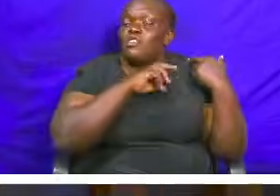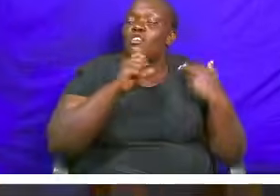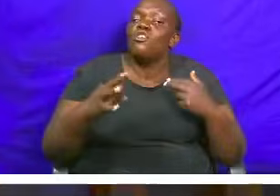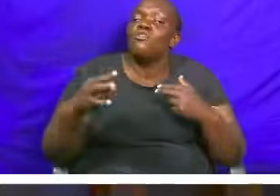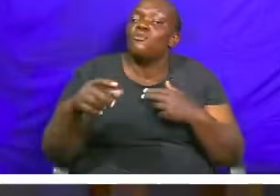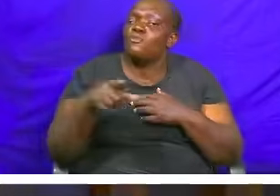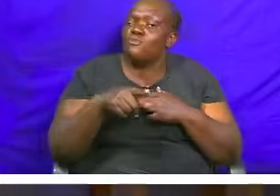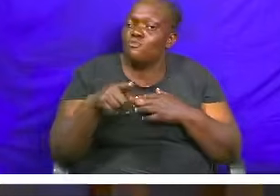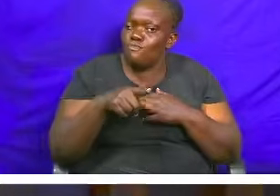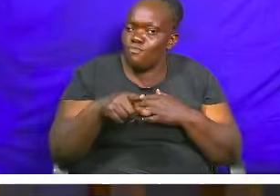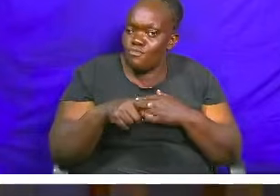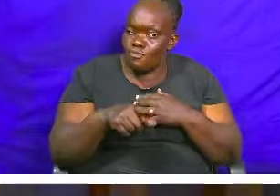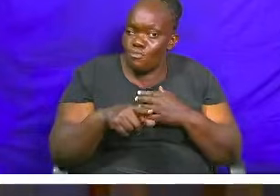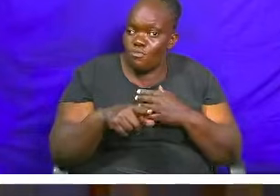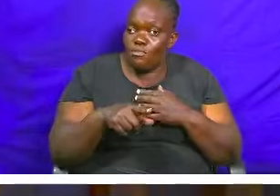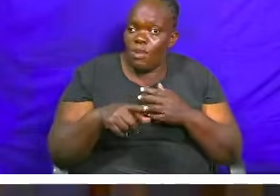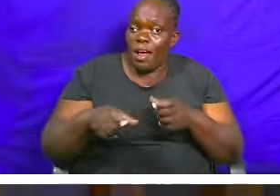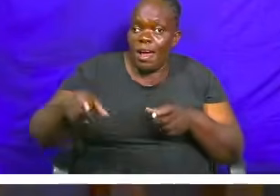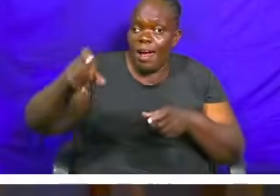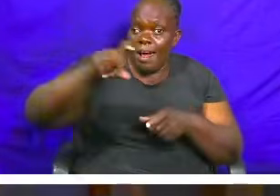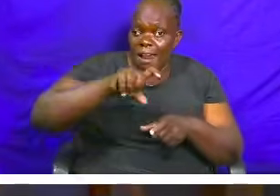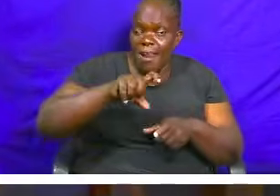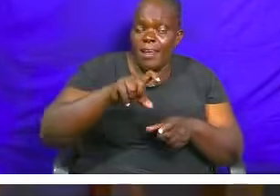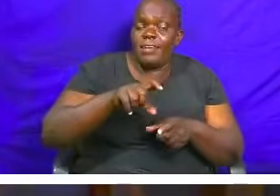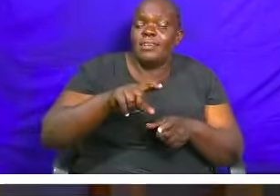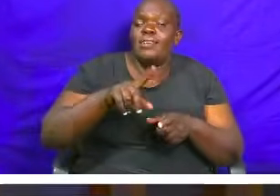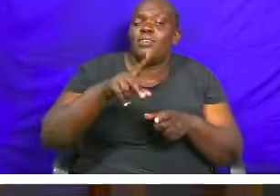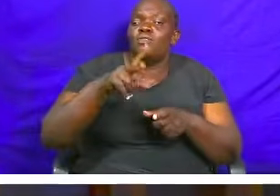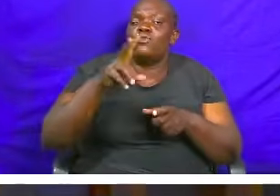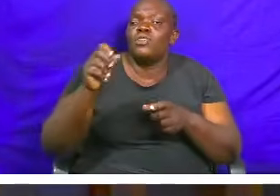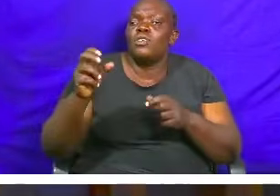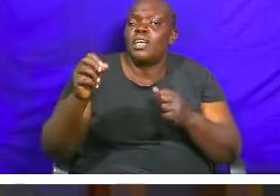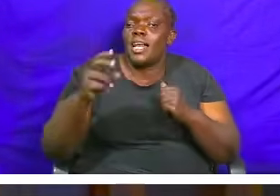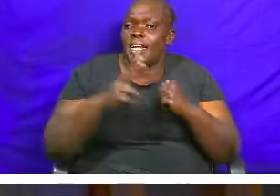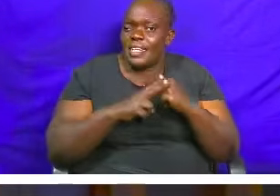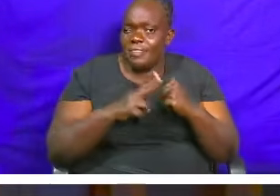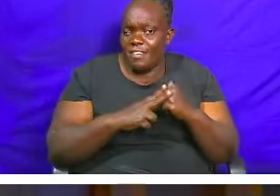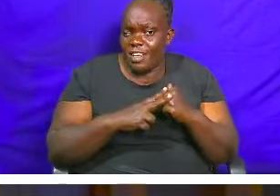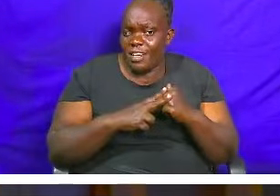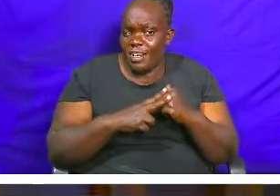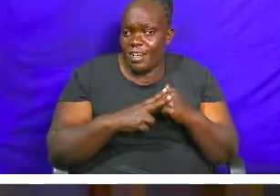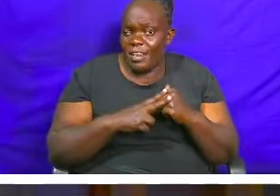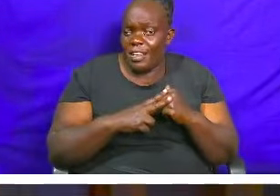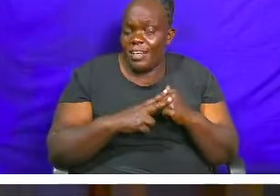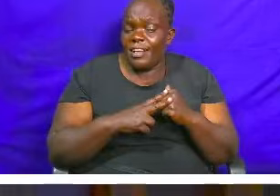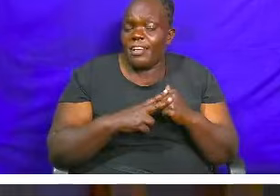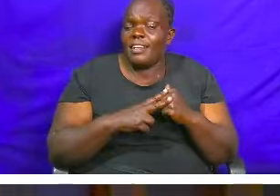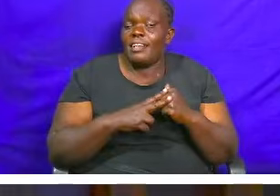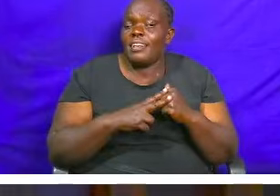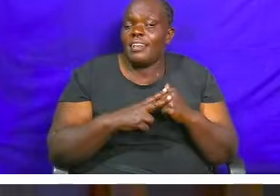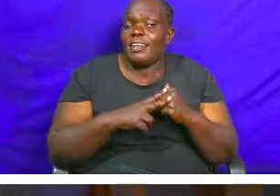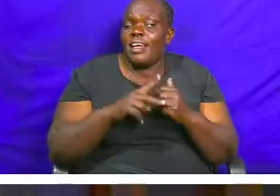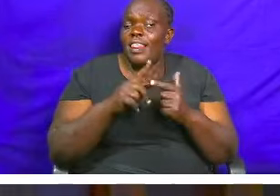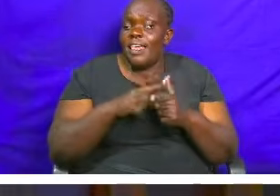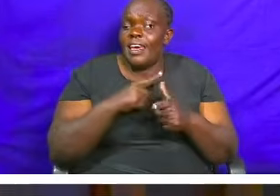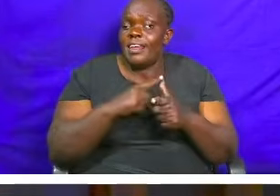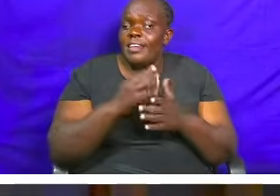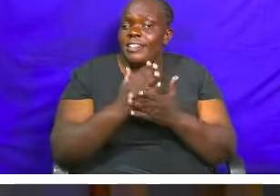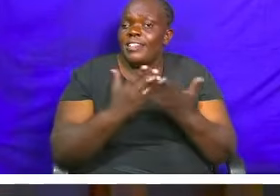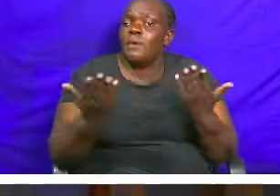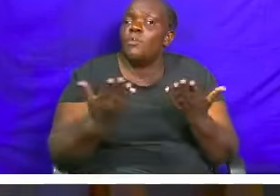downstream was added in December 2007. And then somewhere